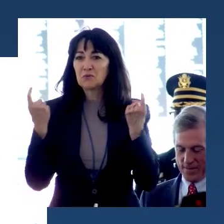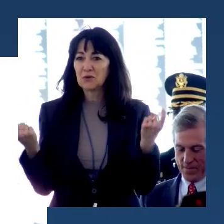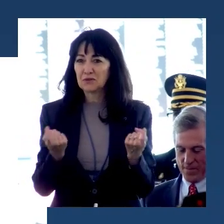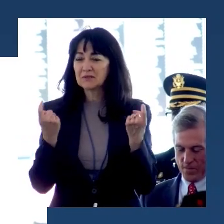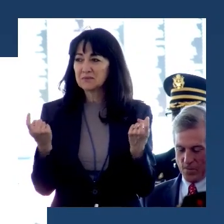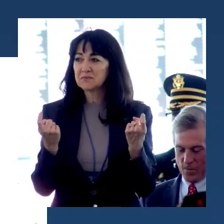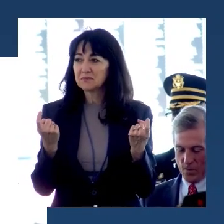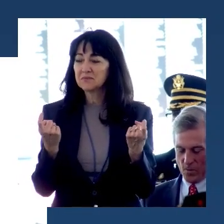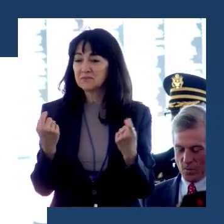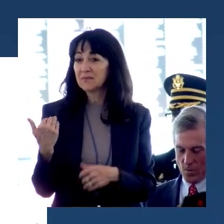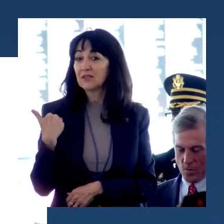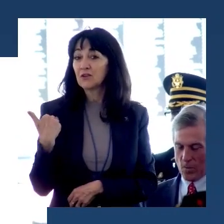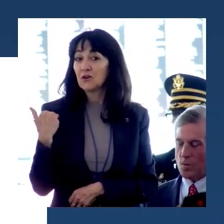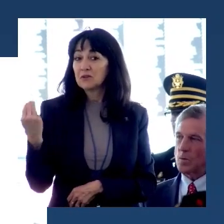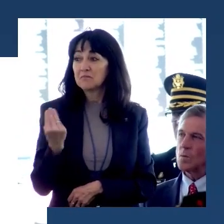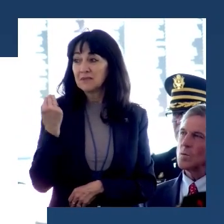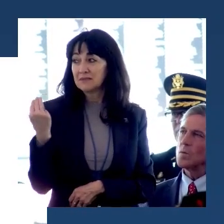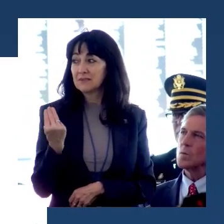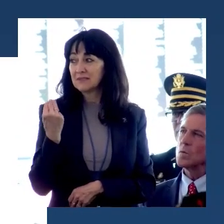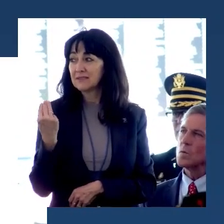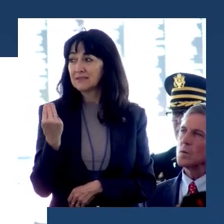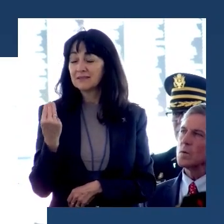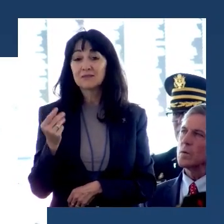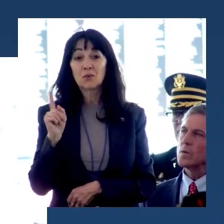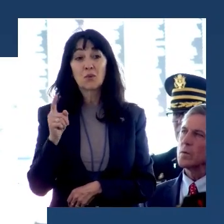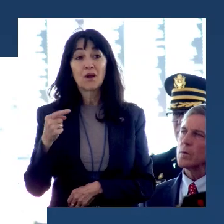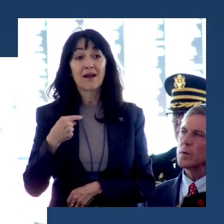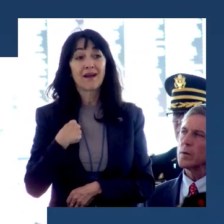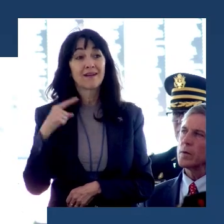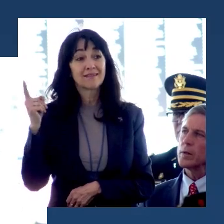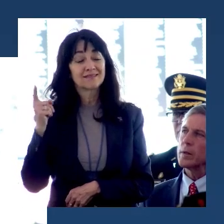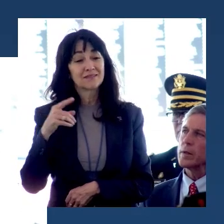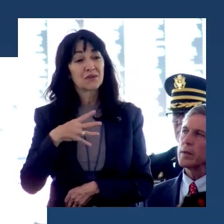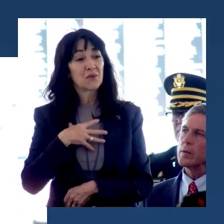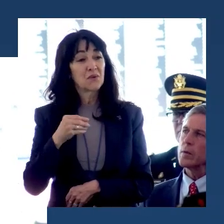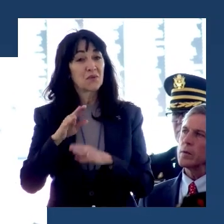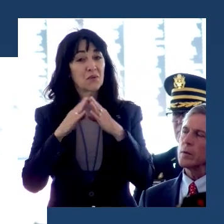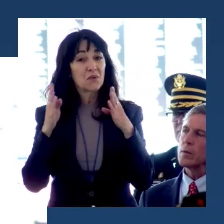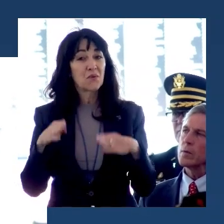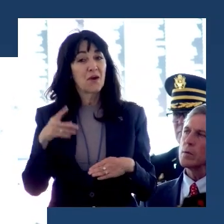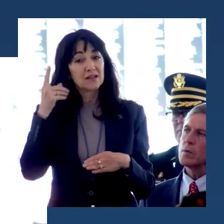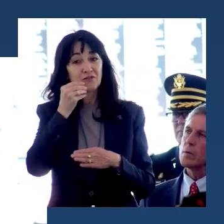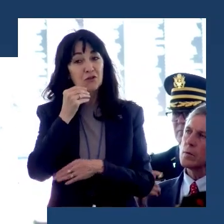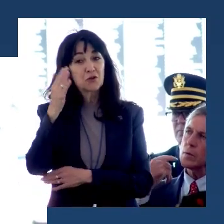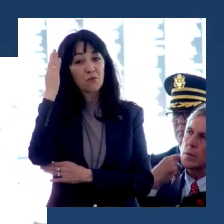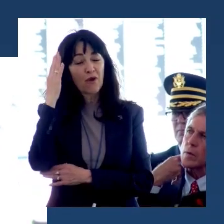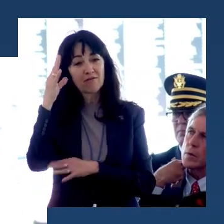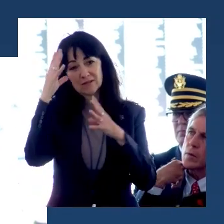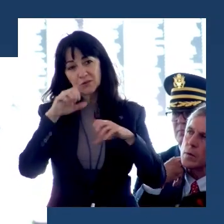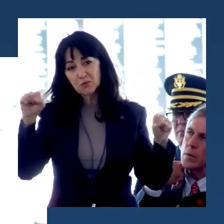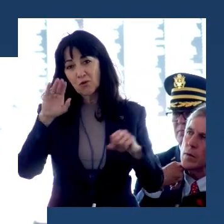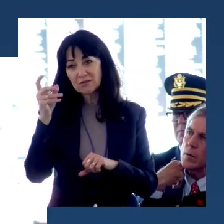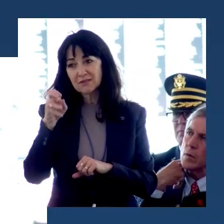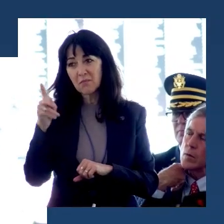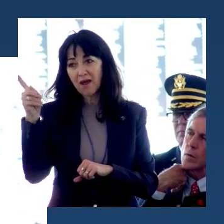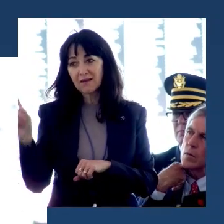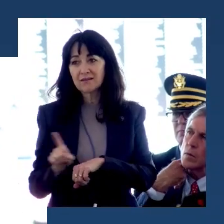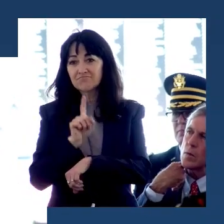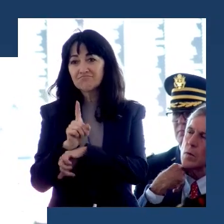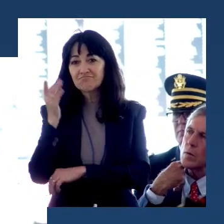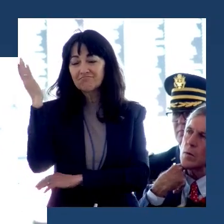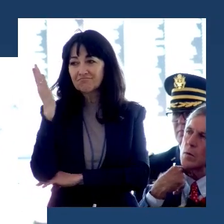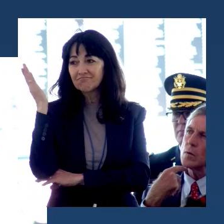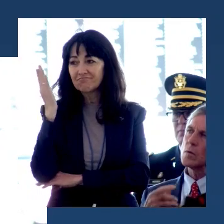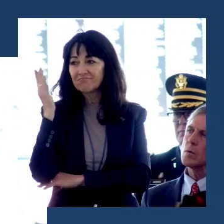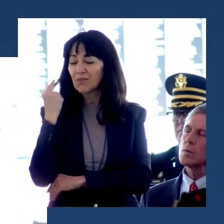On Monday, I was at the White House for breakfast, and President Biden spoke. And it's always an honor